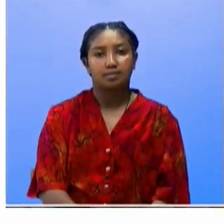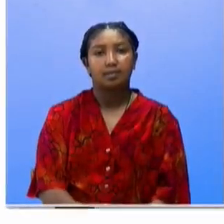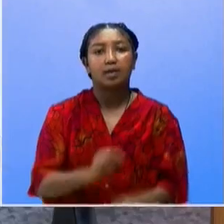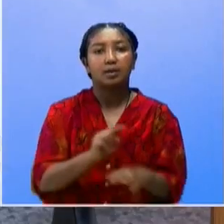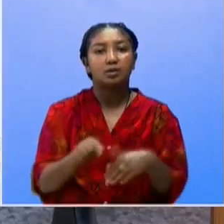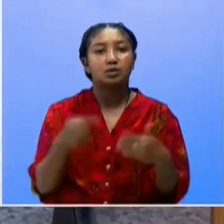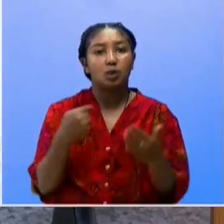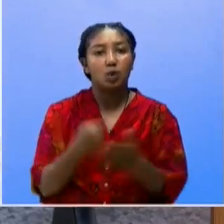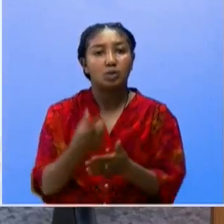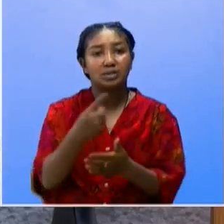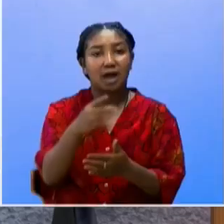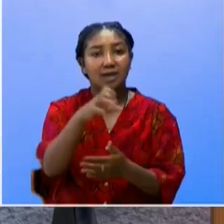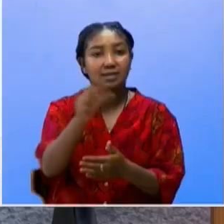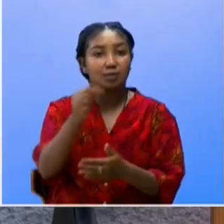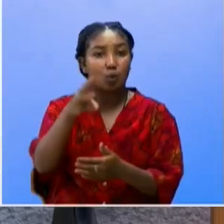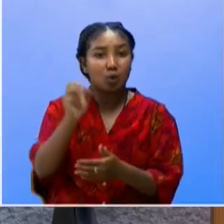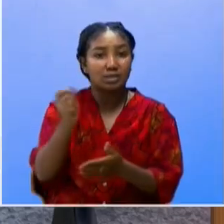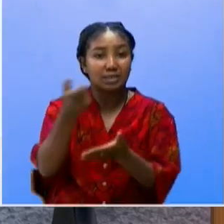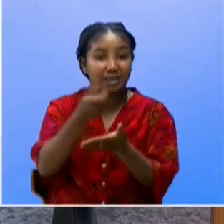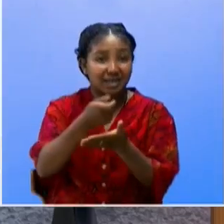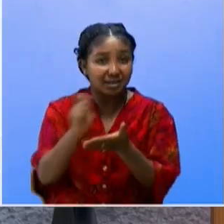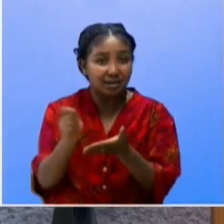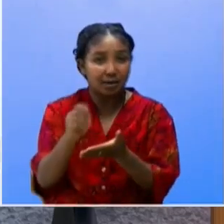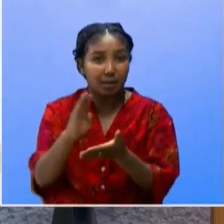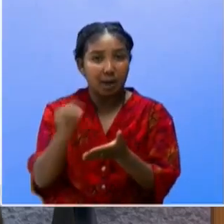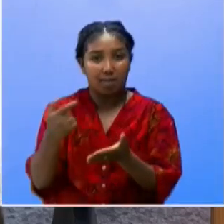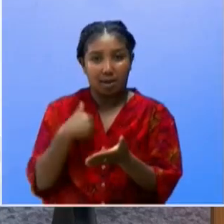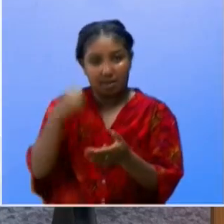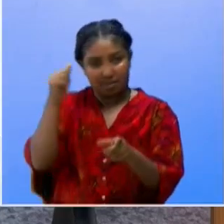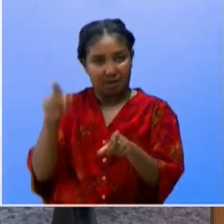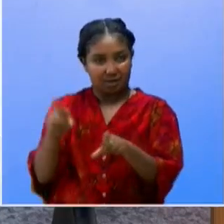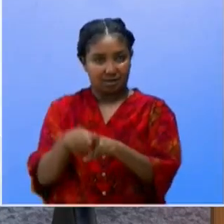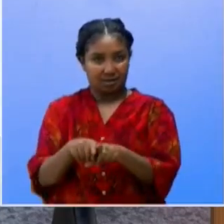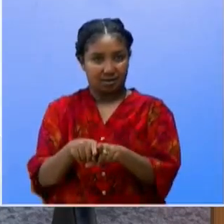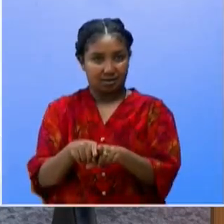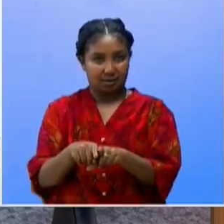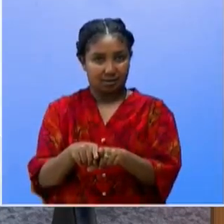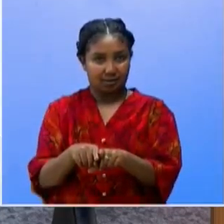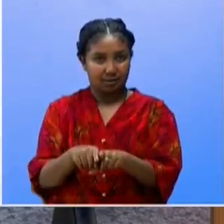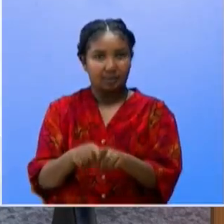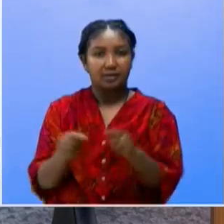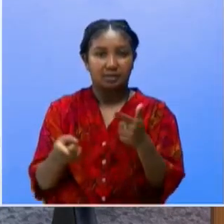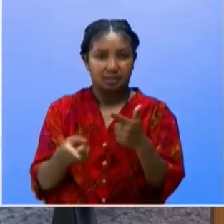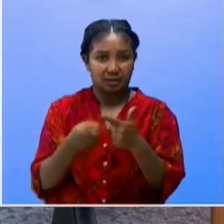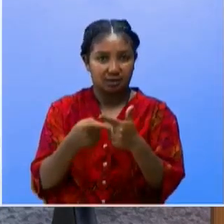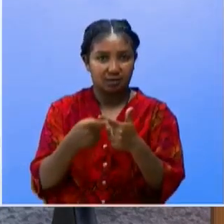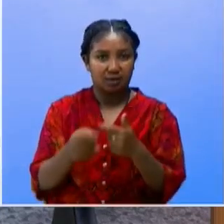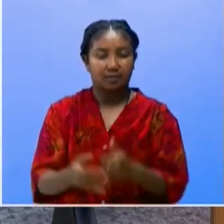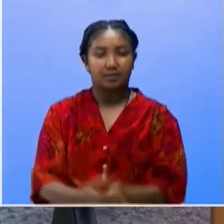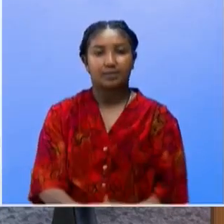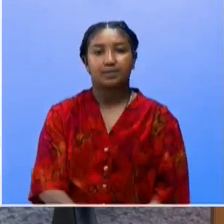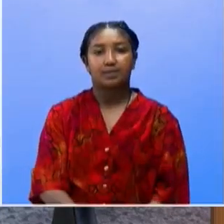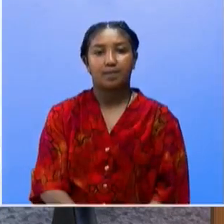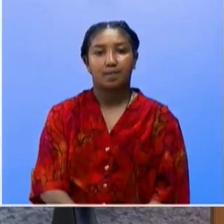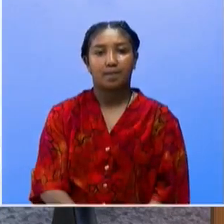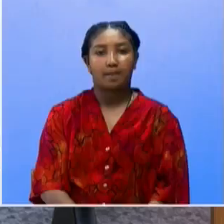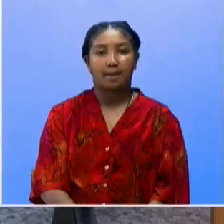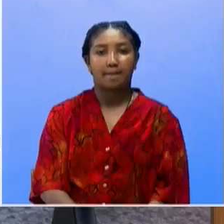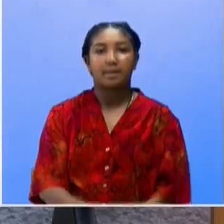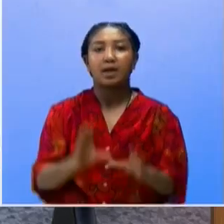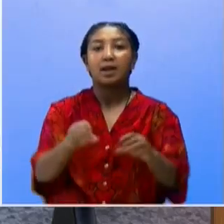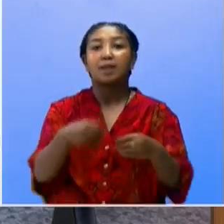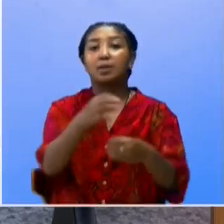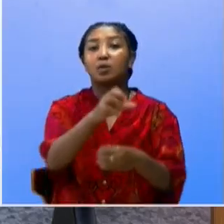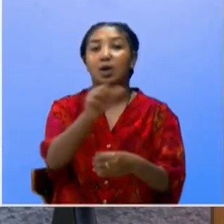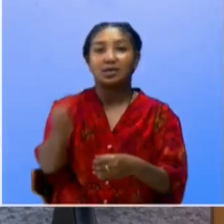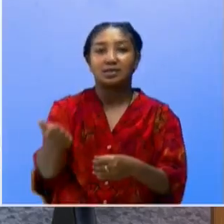So the assignment was written by my brother. The second one. Let me give you